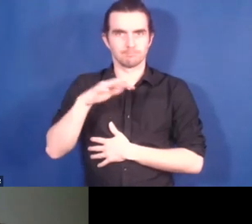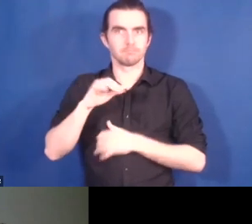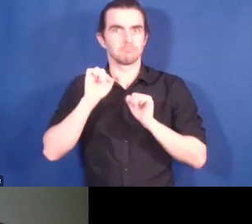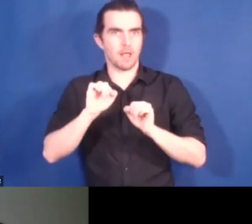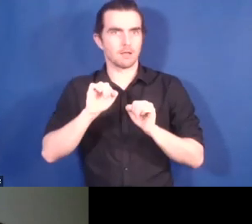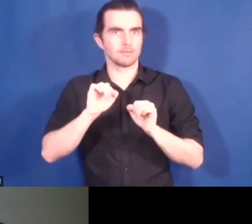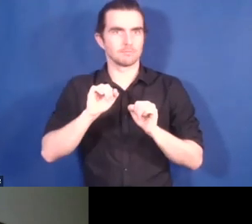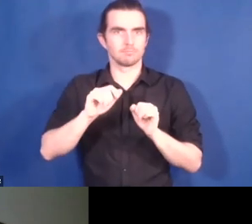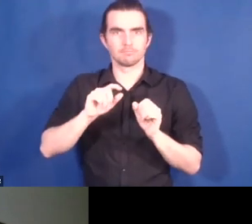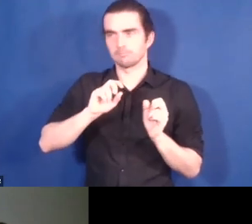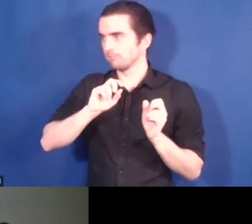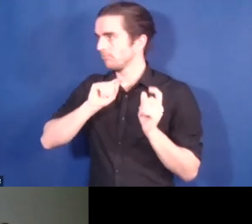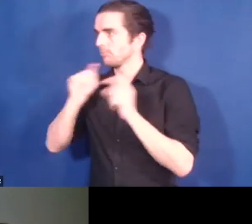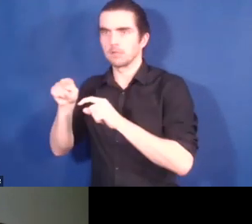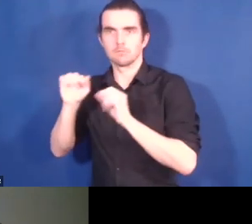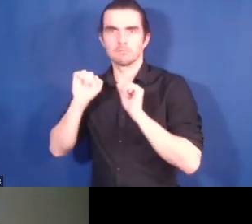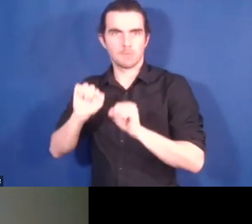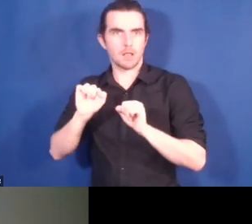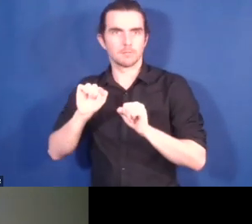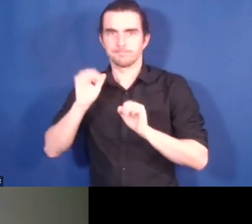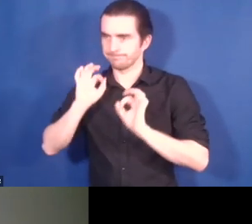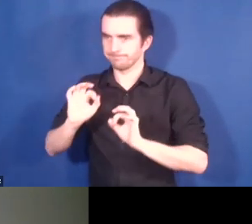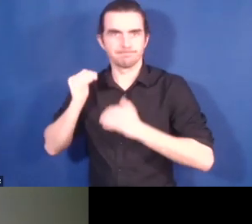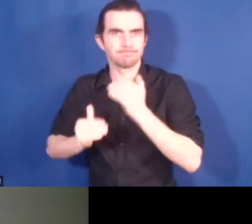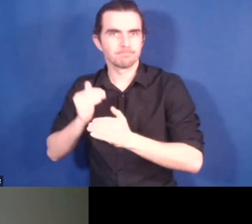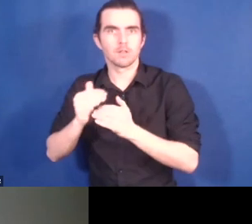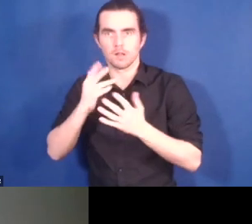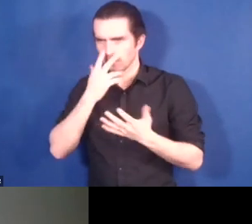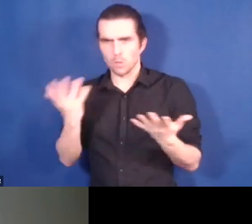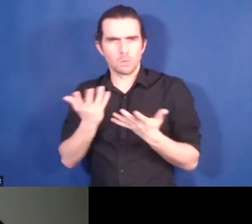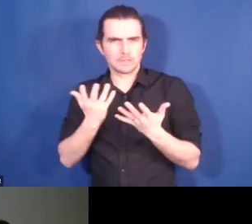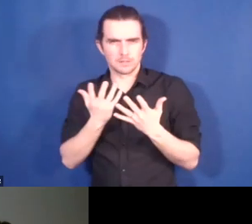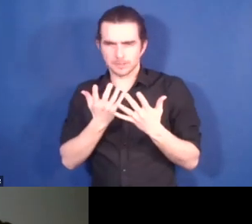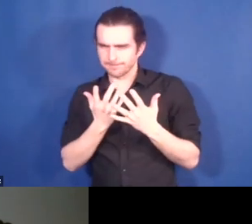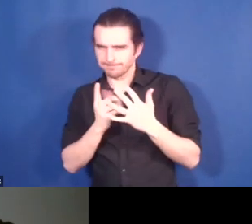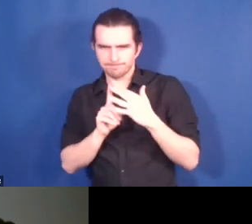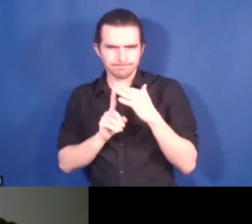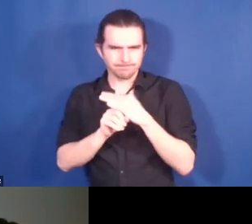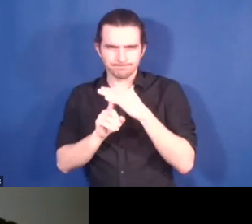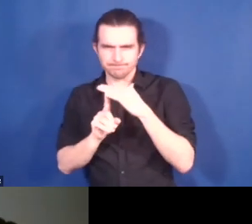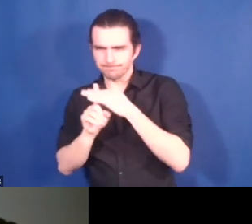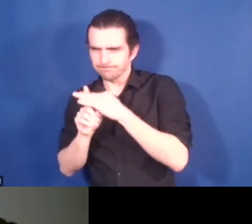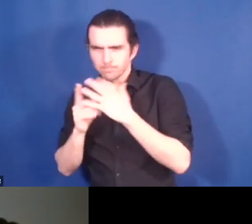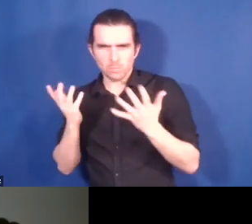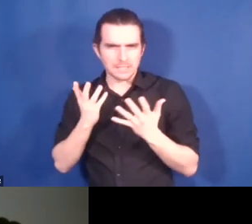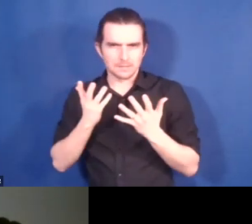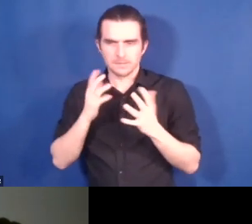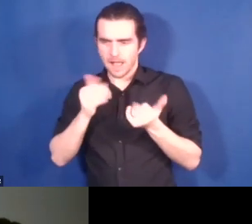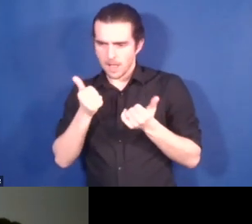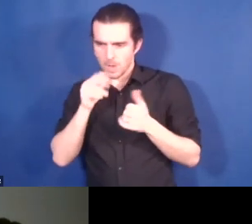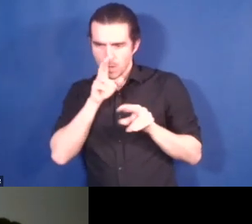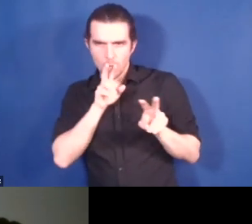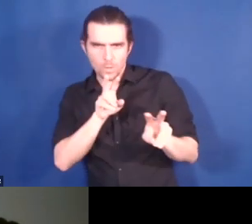absence of viable livelihood opportunities, and housing, land, and property came up there too, just as it did in